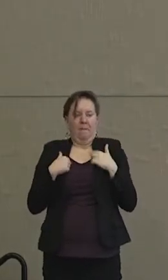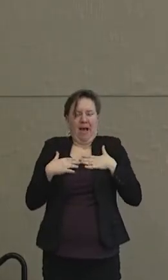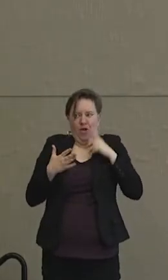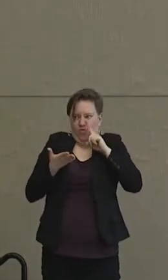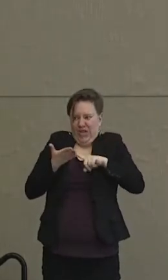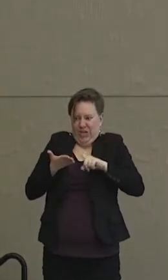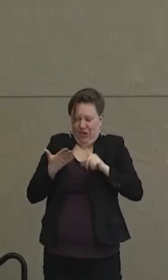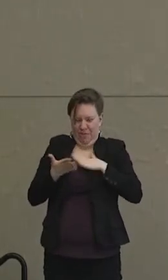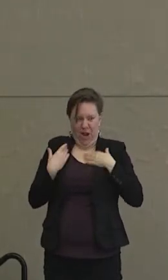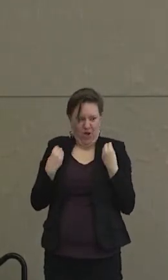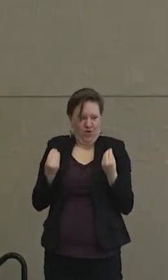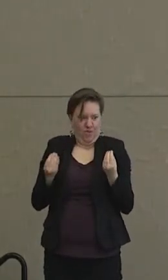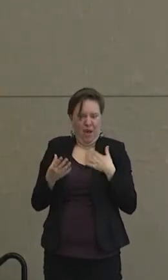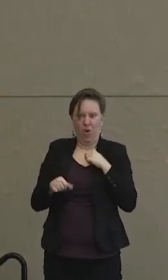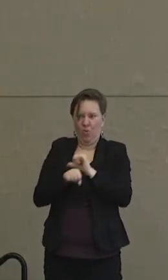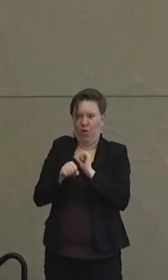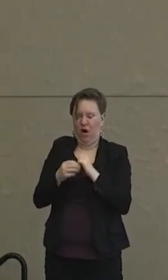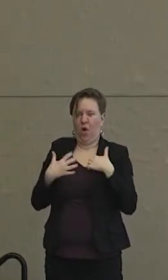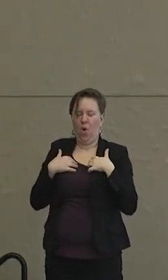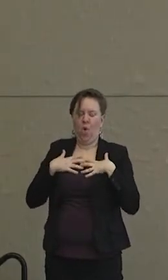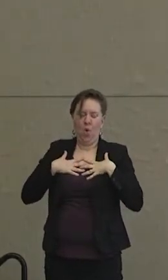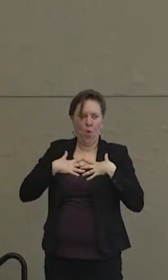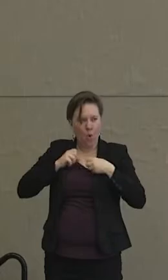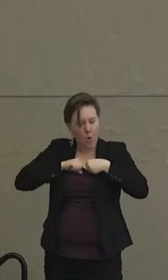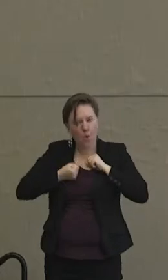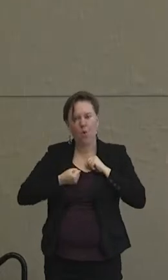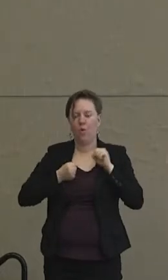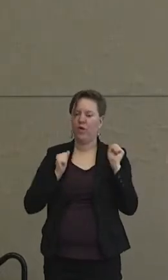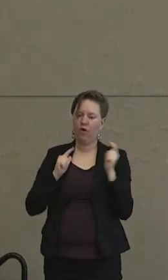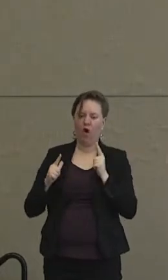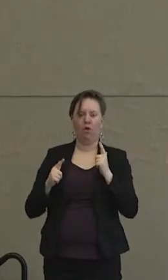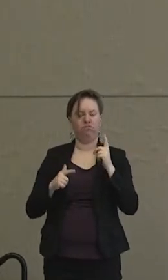researcher, I don't know what does. We've all been touched,